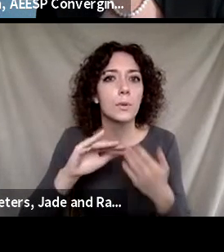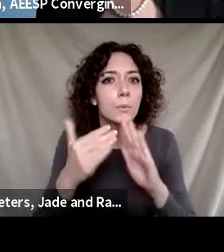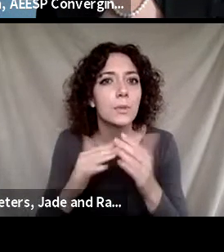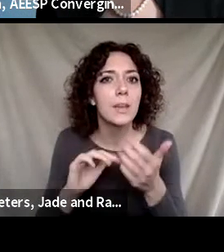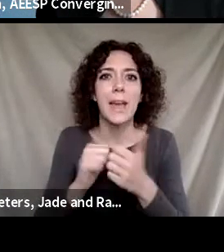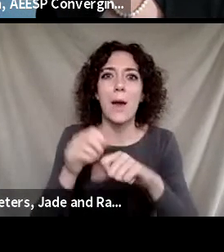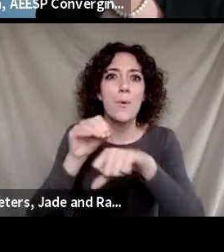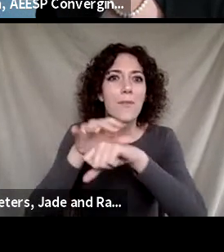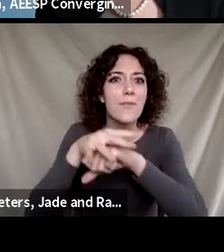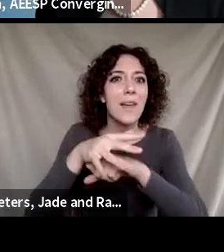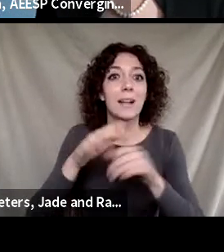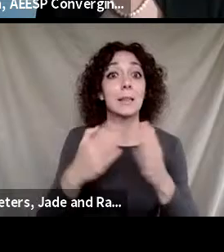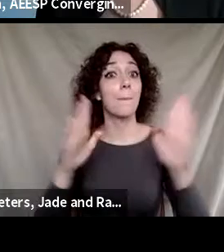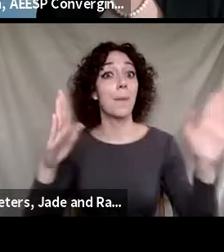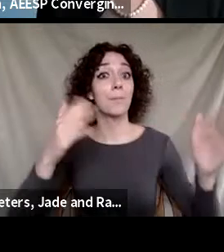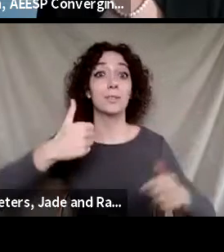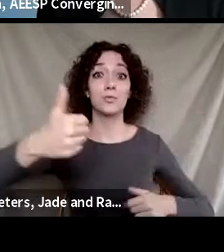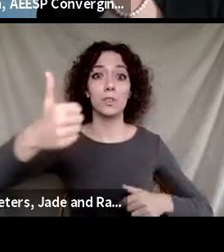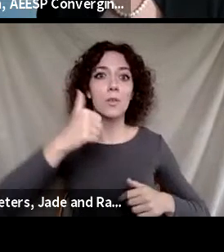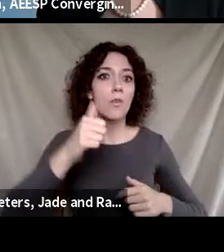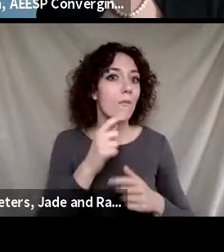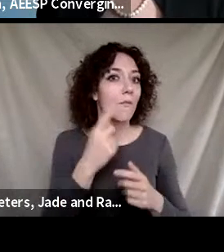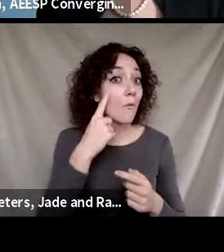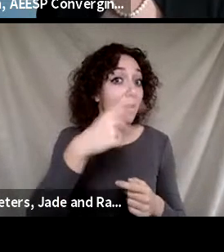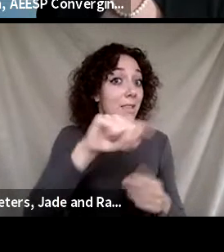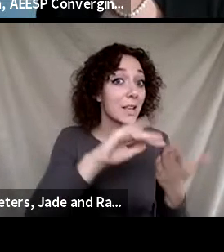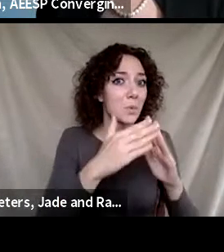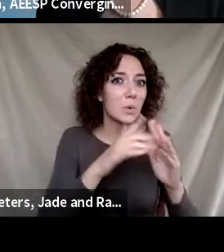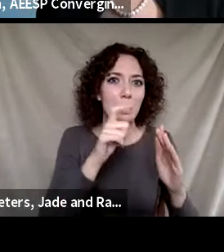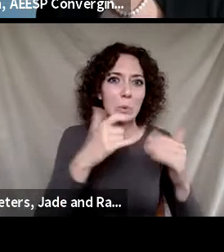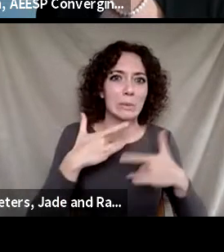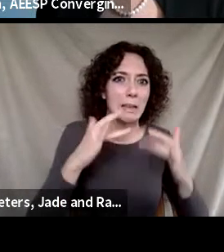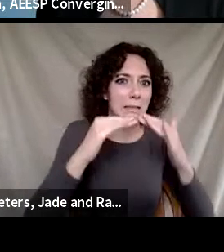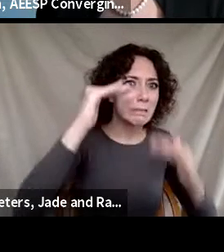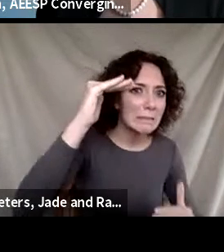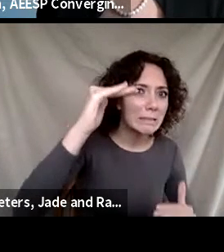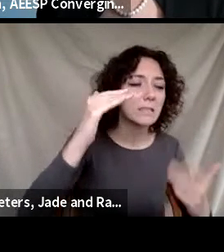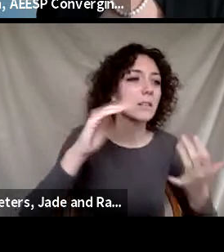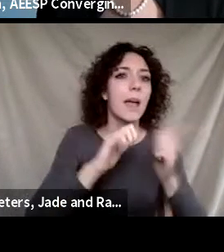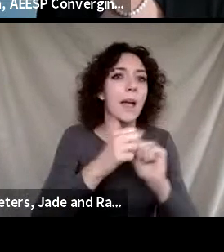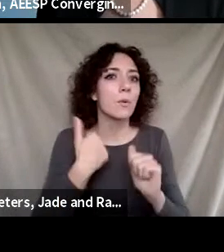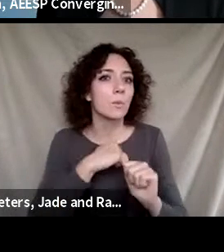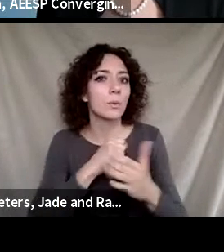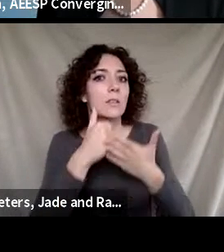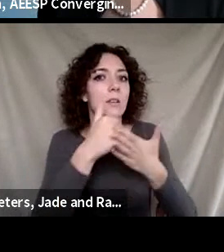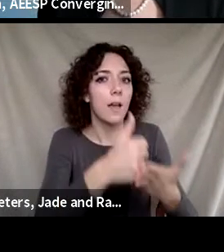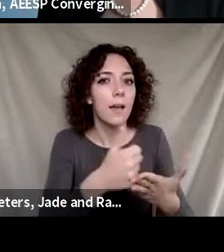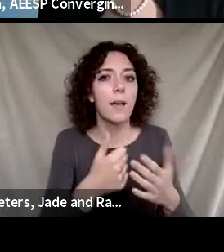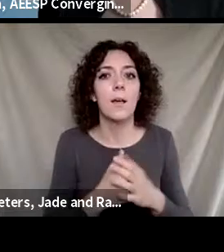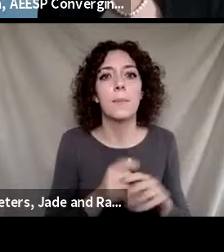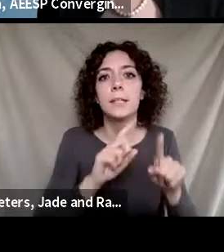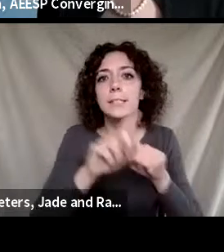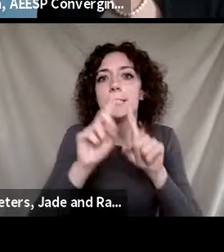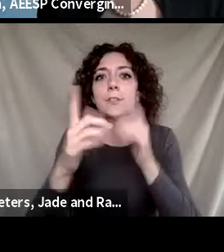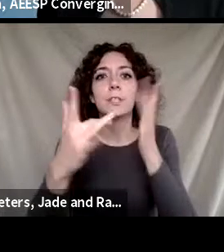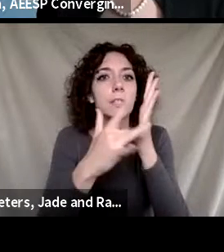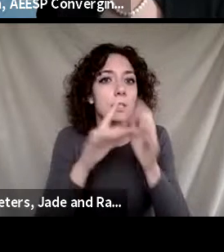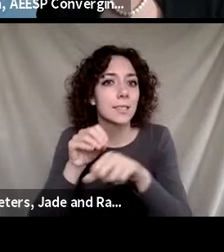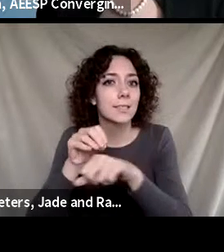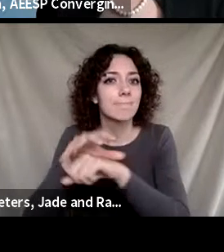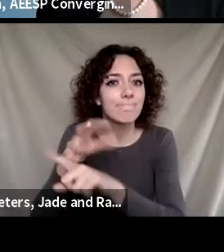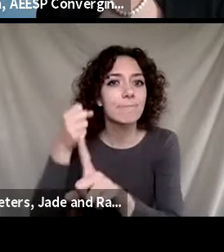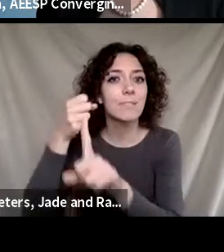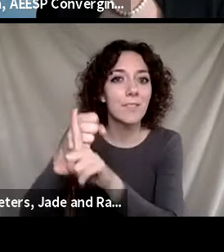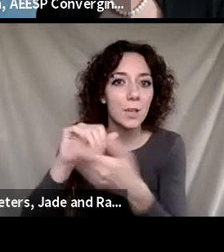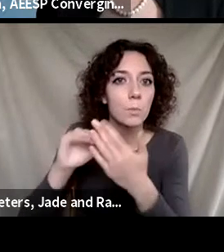to underserved communities? How does new energy or other technologies affect communities that have historically